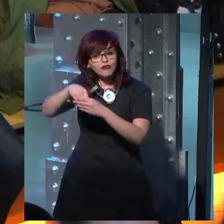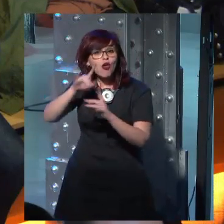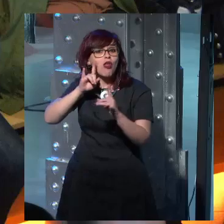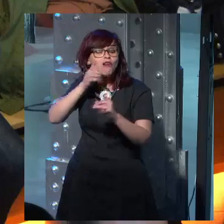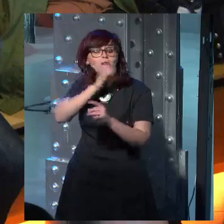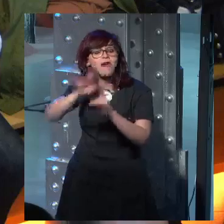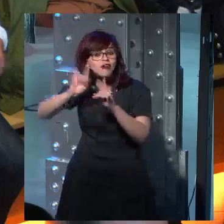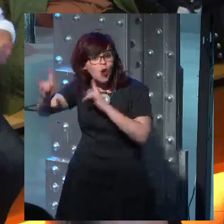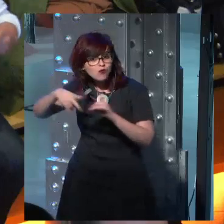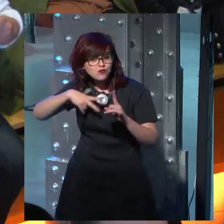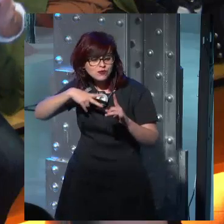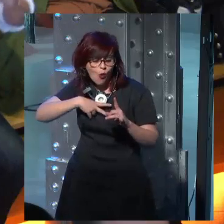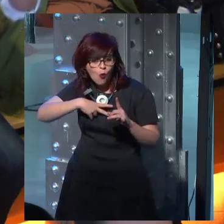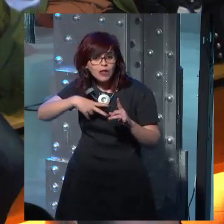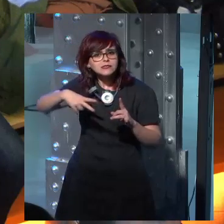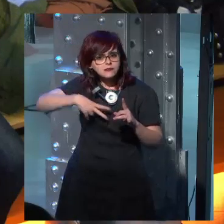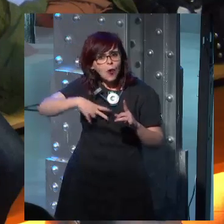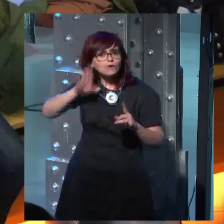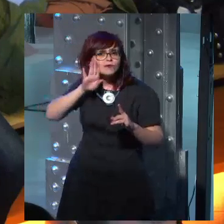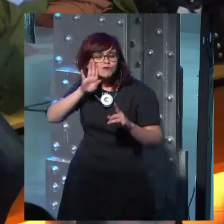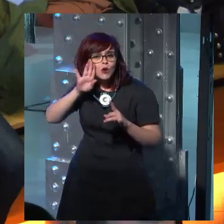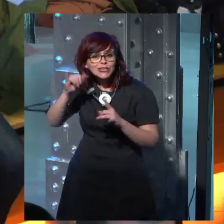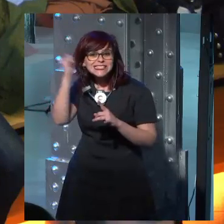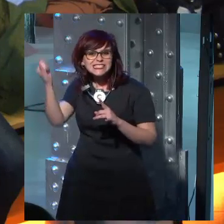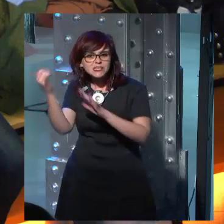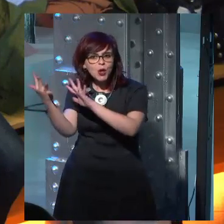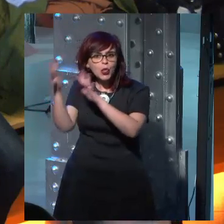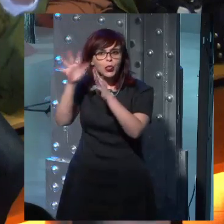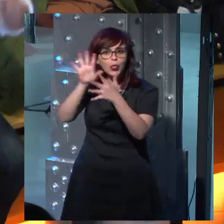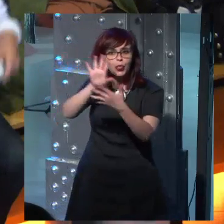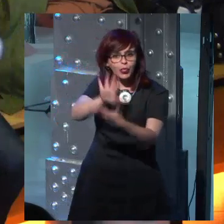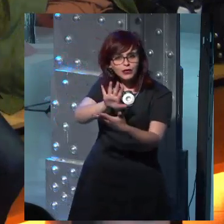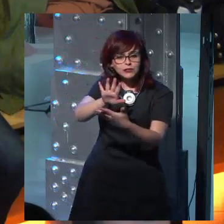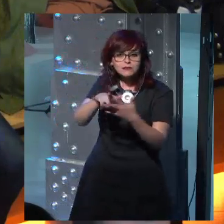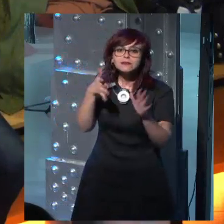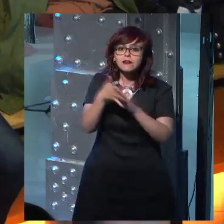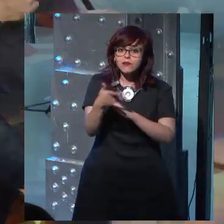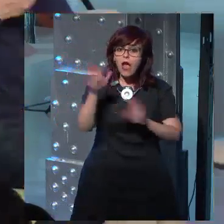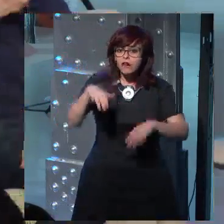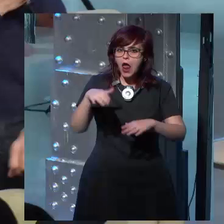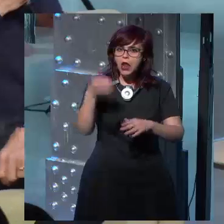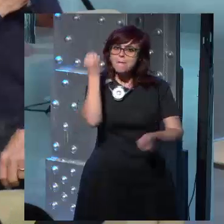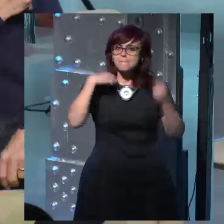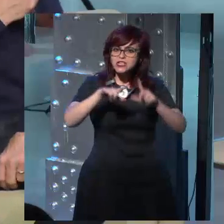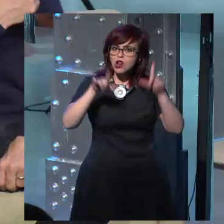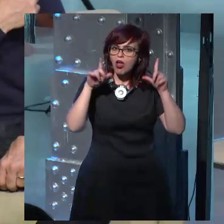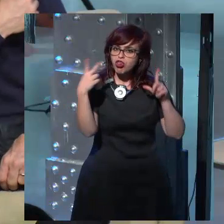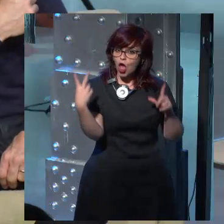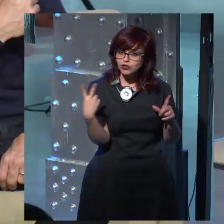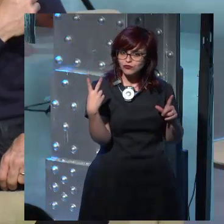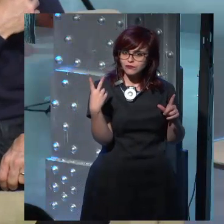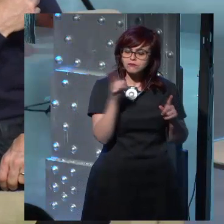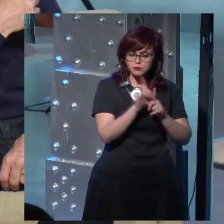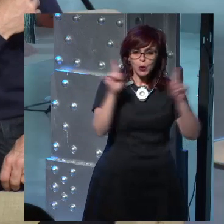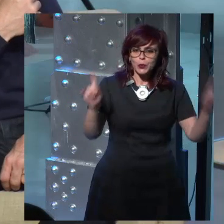reception, because it's indeed a variation of two characters that are very similar. I totally agree. I feel like there is